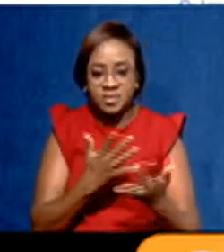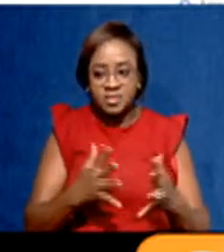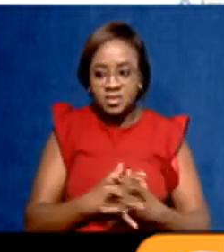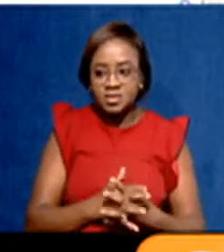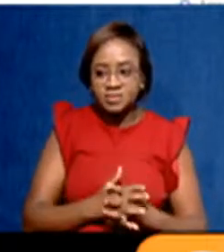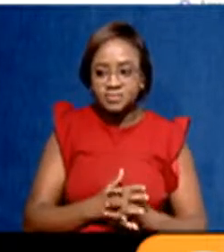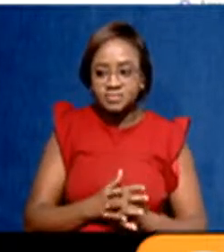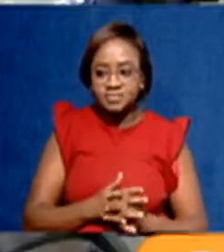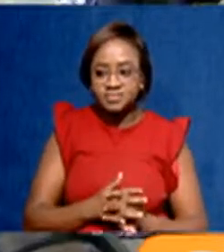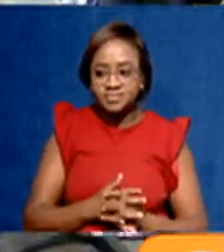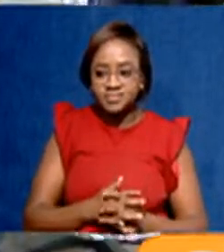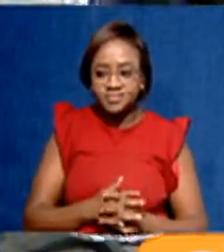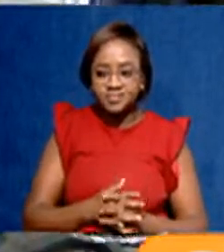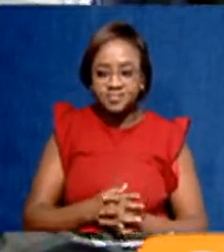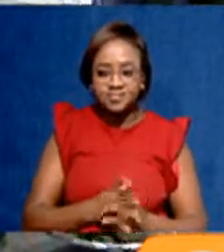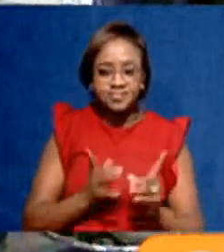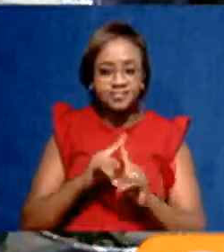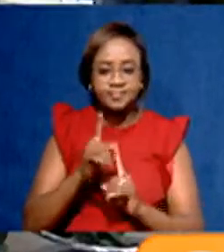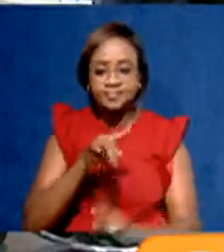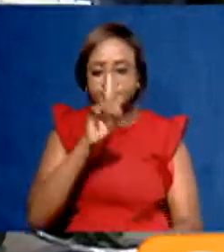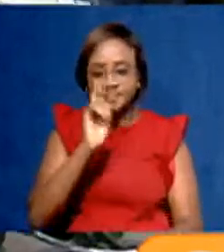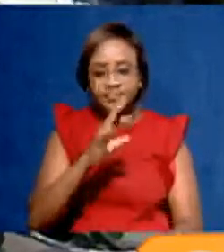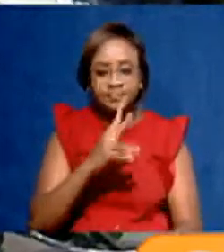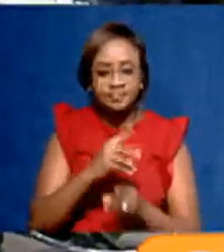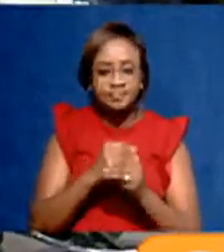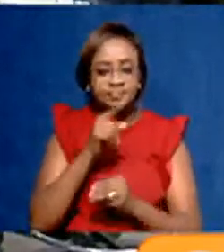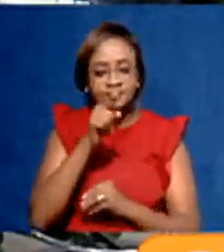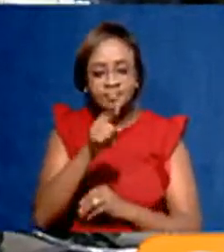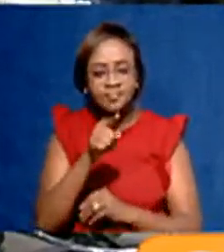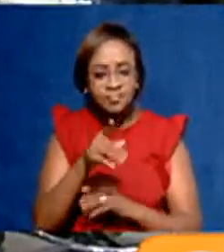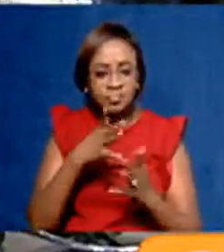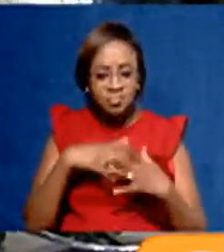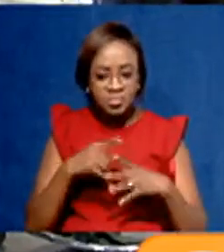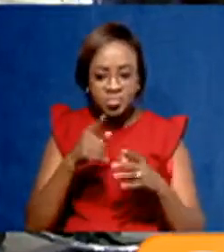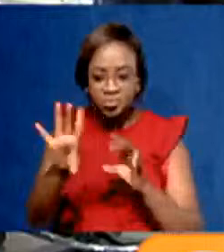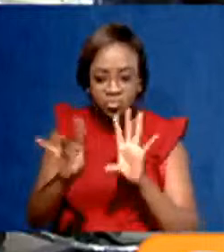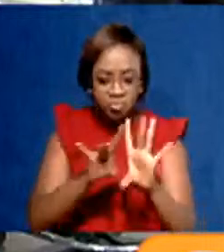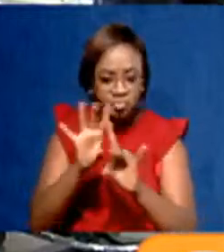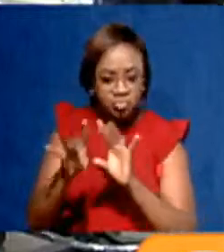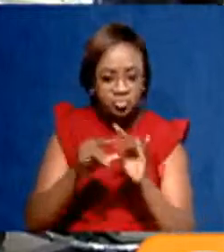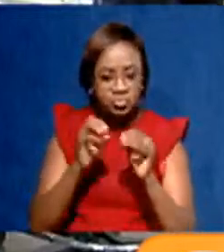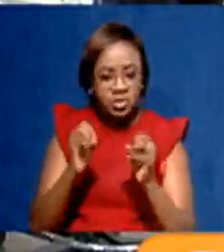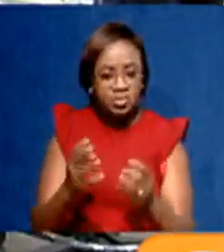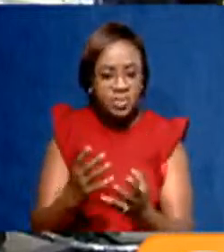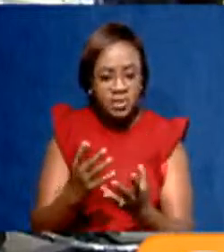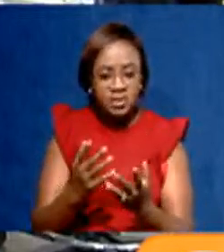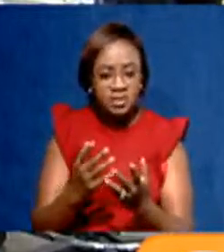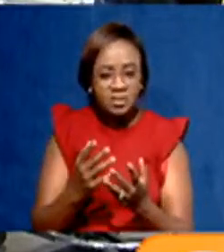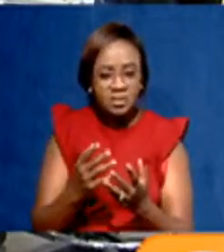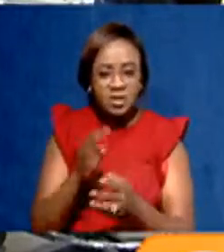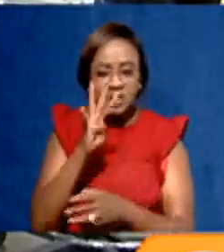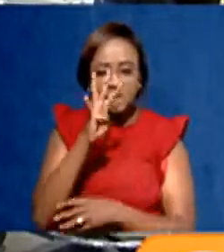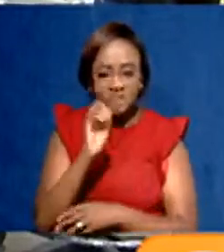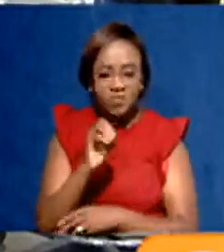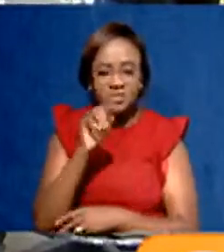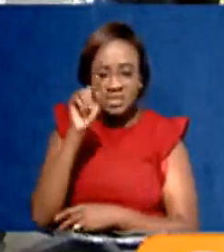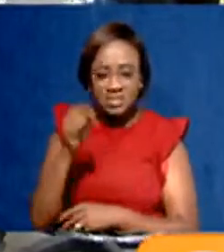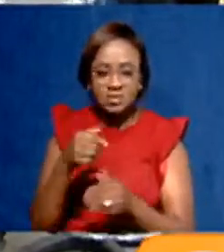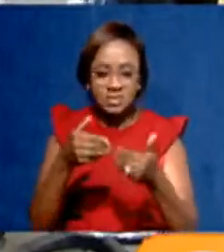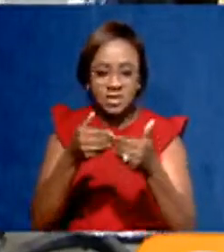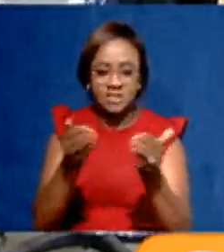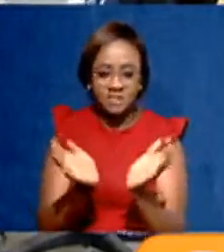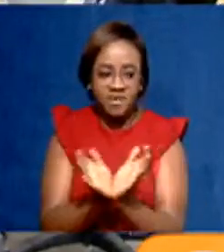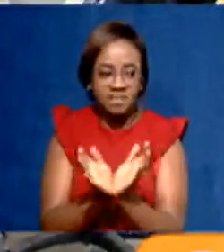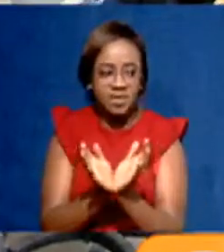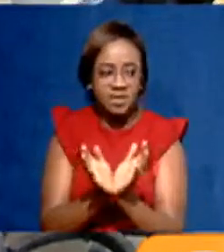ask you this in terms of how you onboard these beneficiaries. So far, 40,000 you mentioned. Households. 40,000 households,